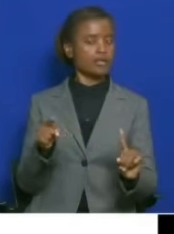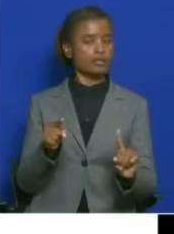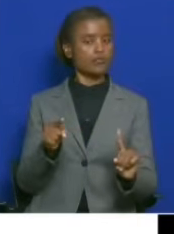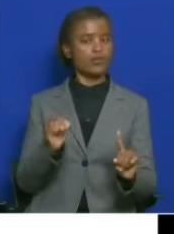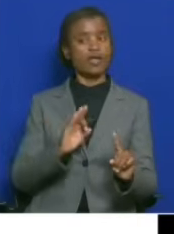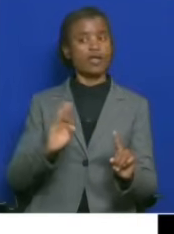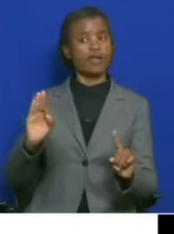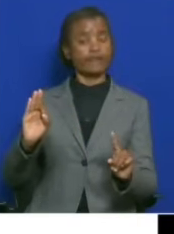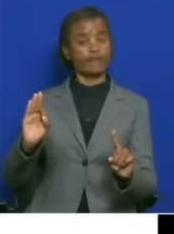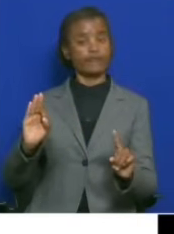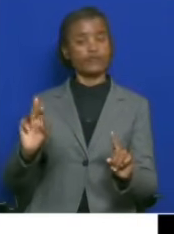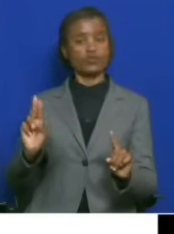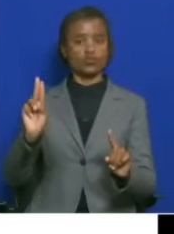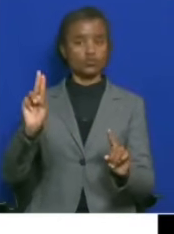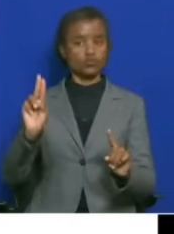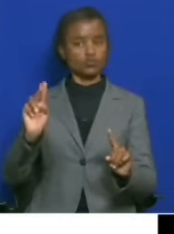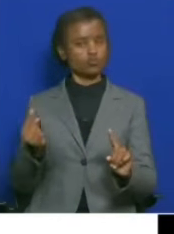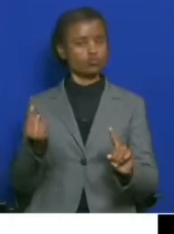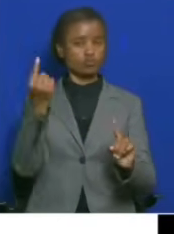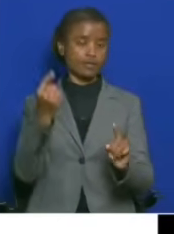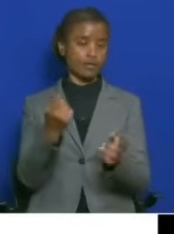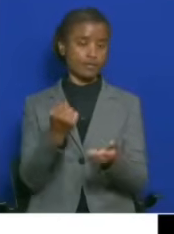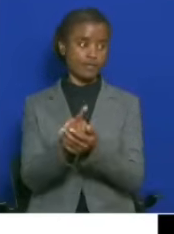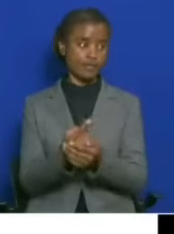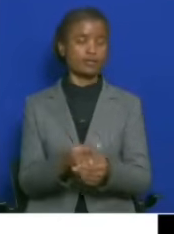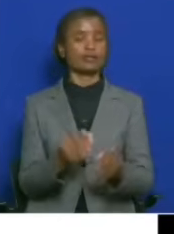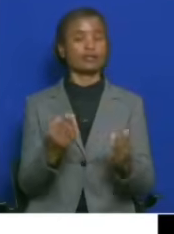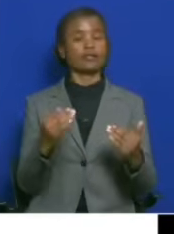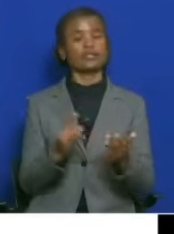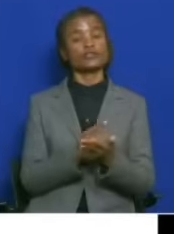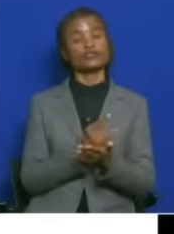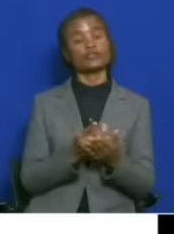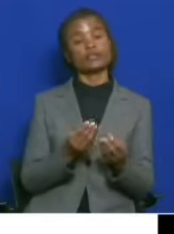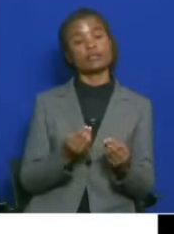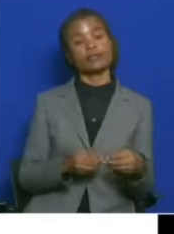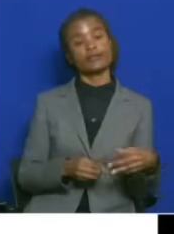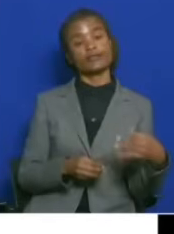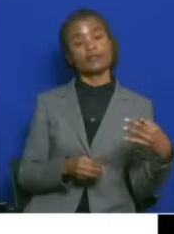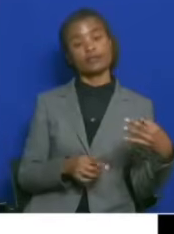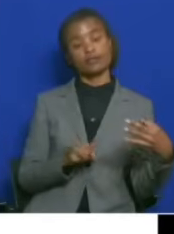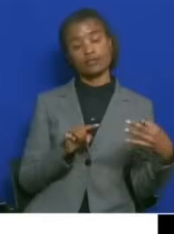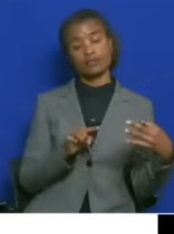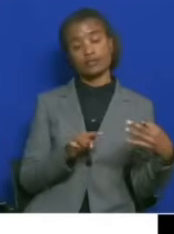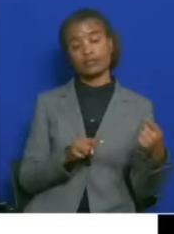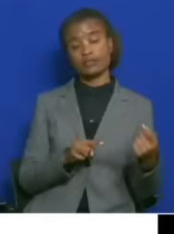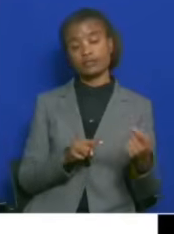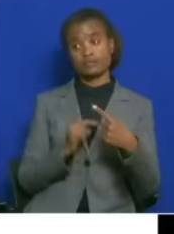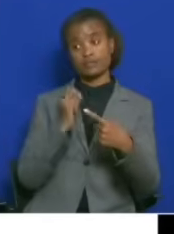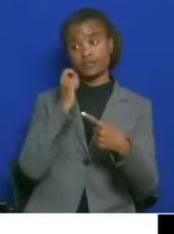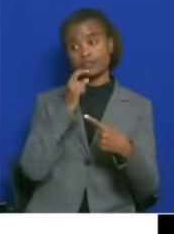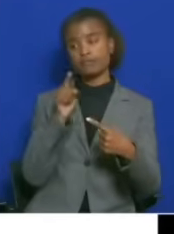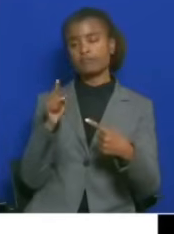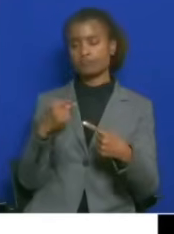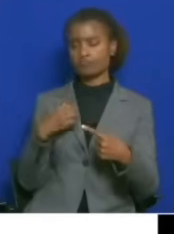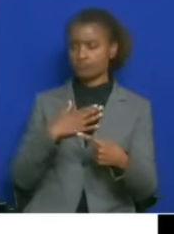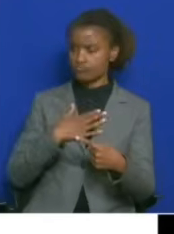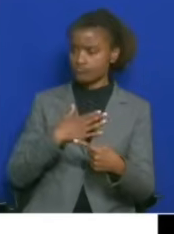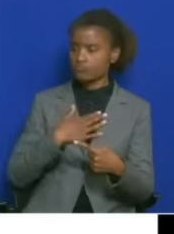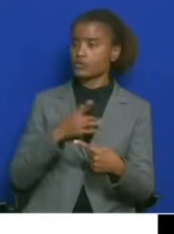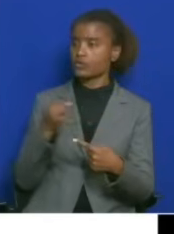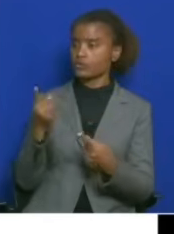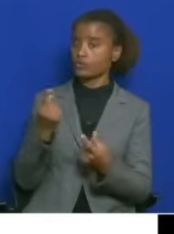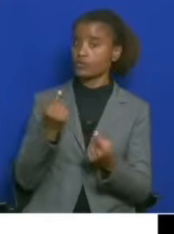And chat number 3, bro, you must know I really appreciate what you're doing for me, and I'll honor your name and this